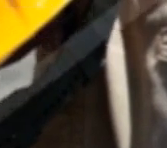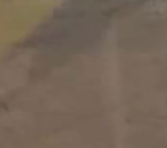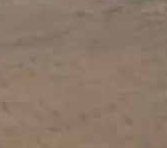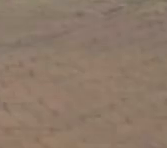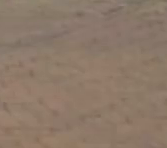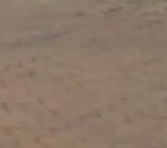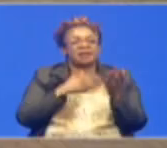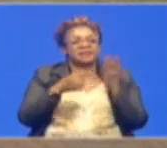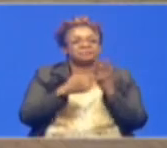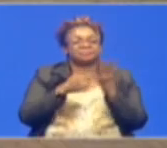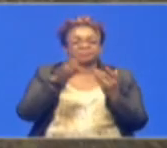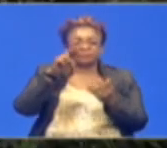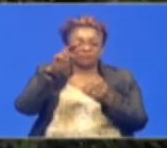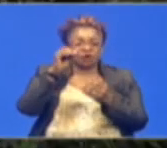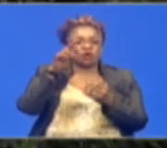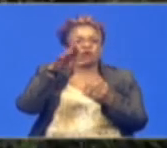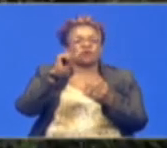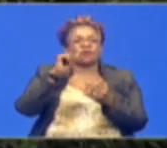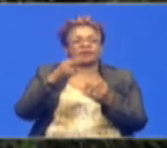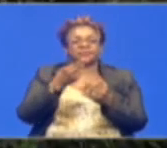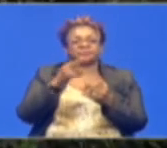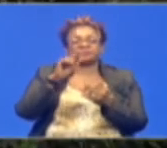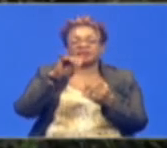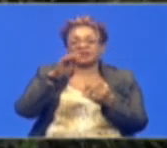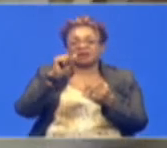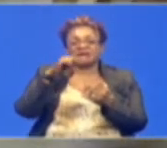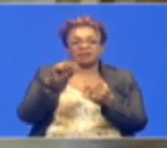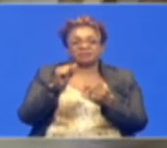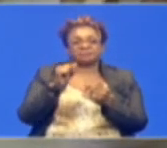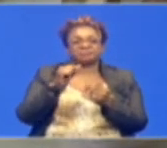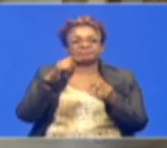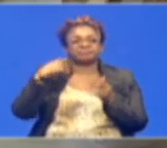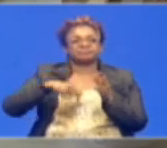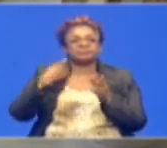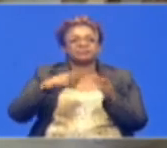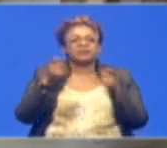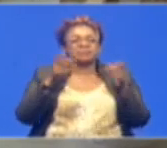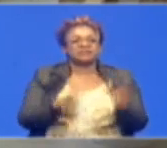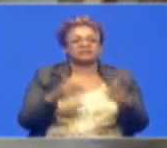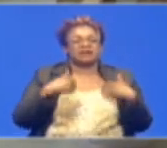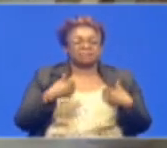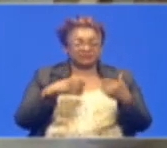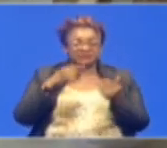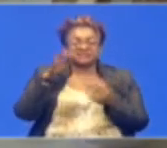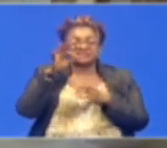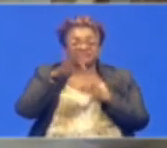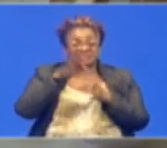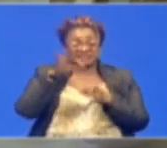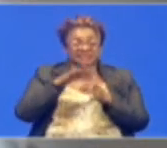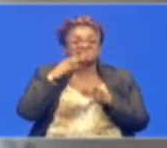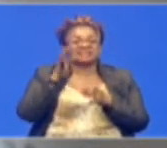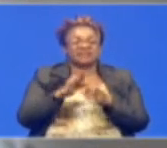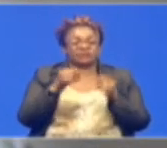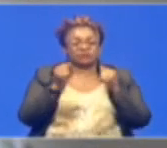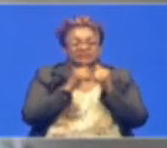Nora Nyaga, the factory manager of Gashege Tea Factory. I've been a tea taster for 16 years. In tea processing,